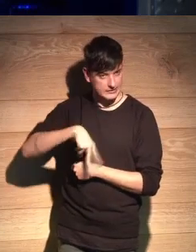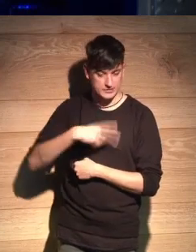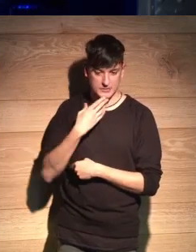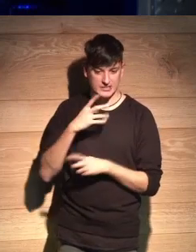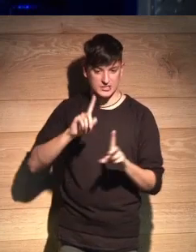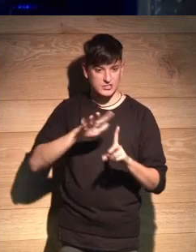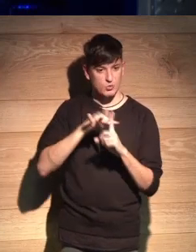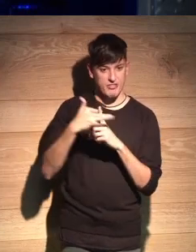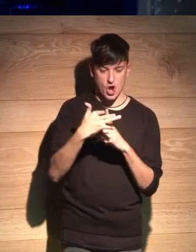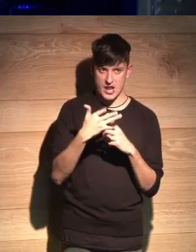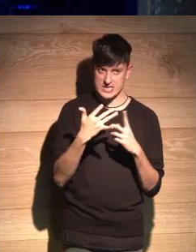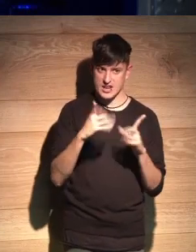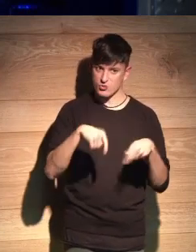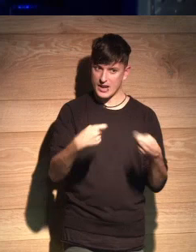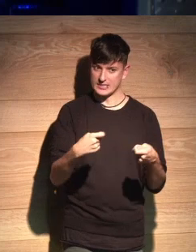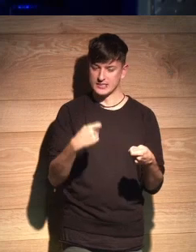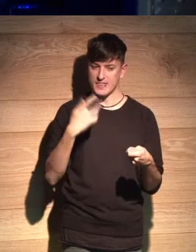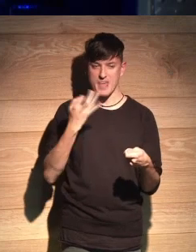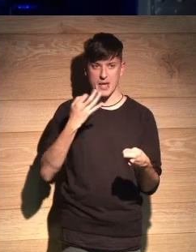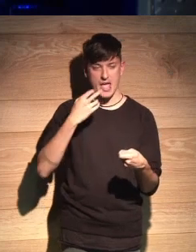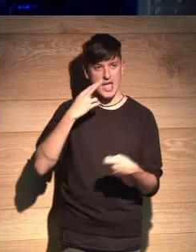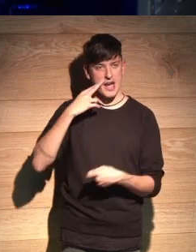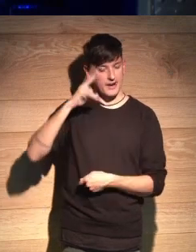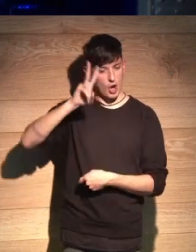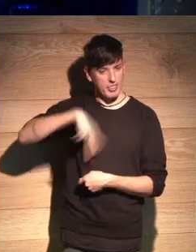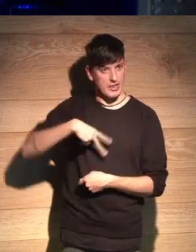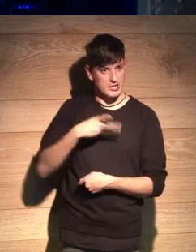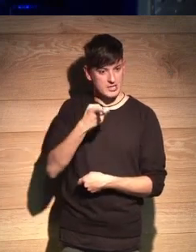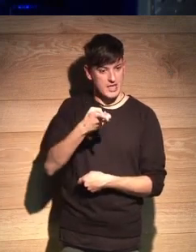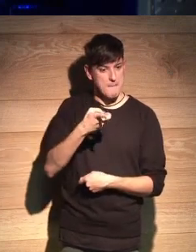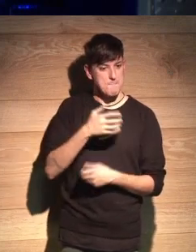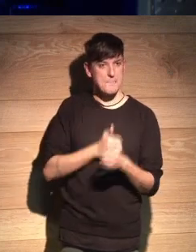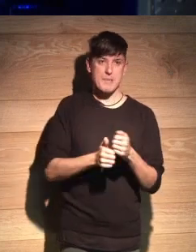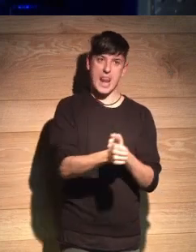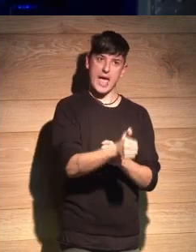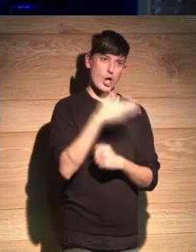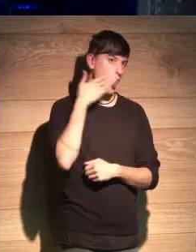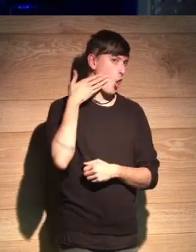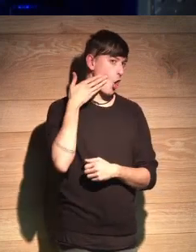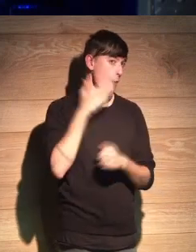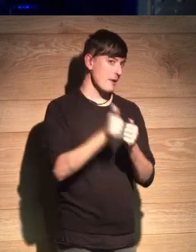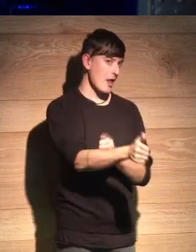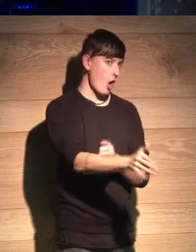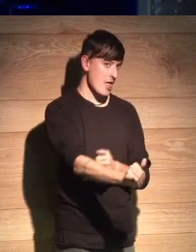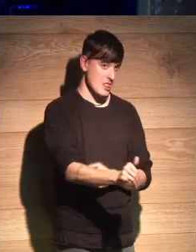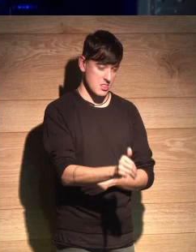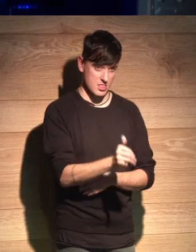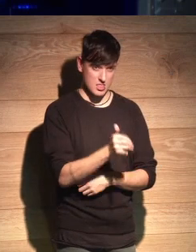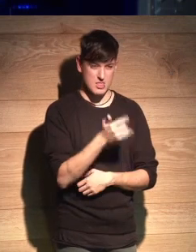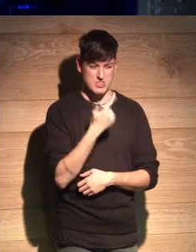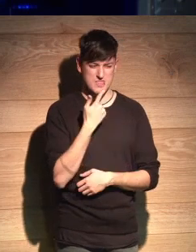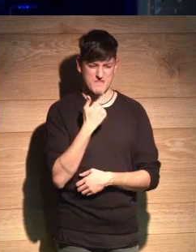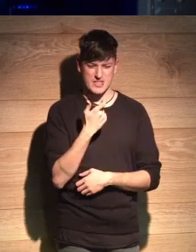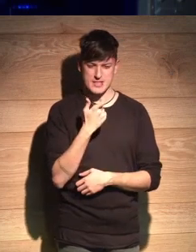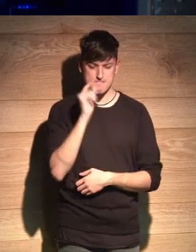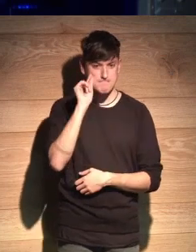that in situations that you see natural, there's a situation of privilege. And it's very difficult to perceive for